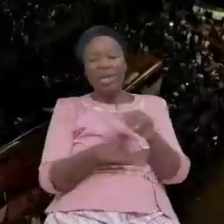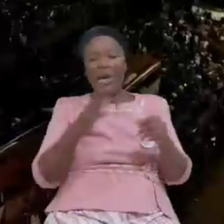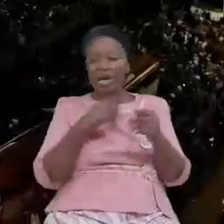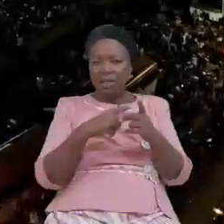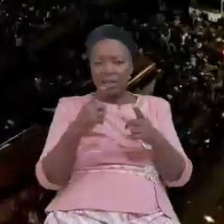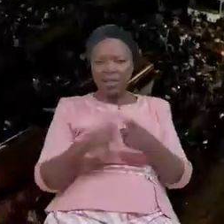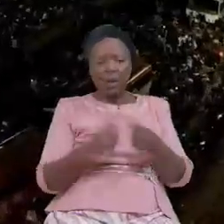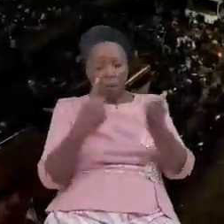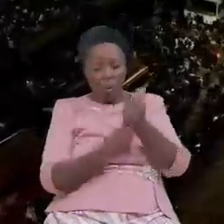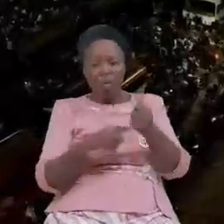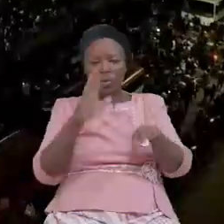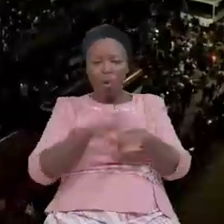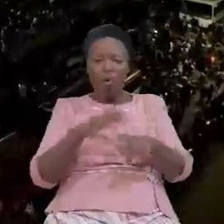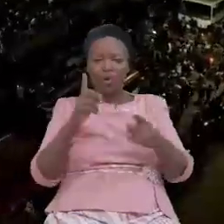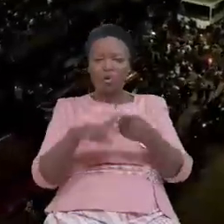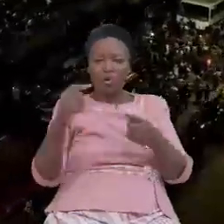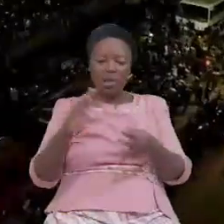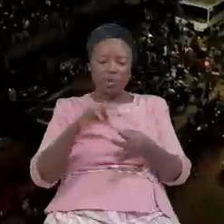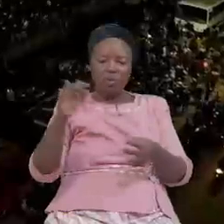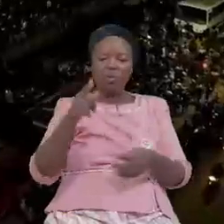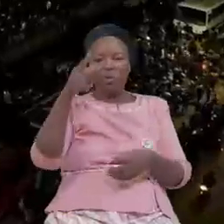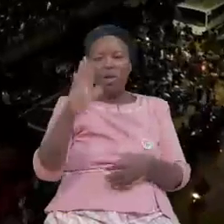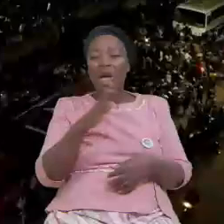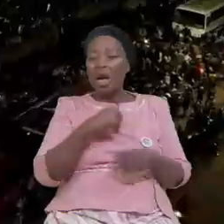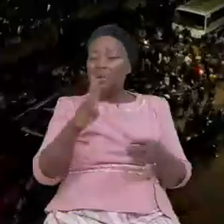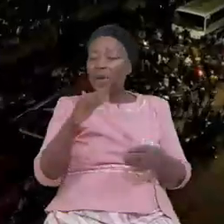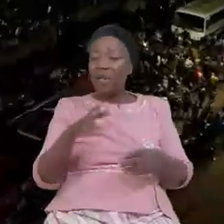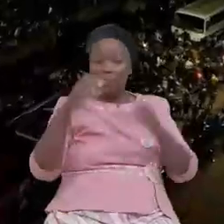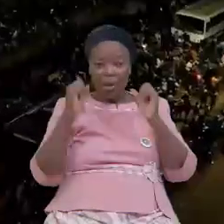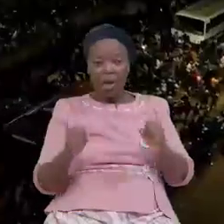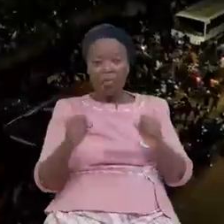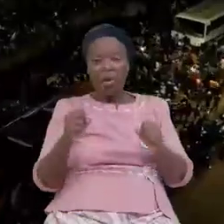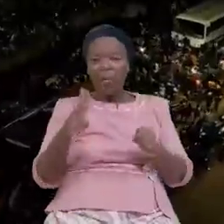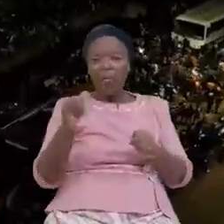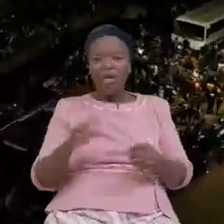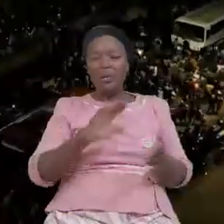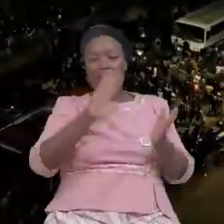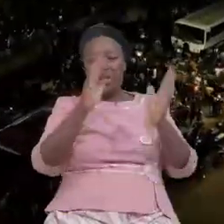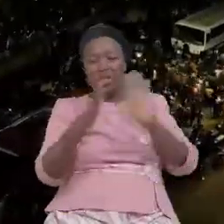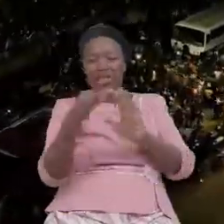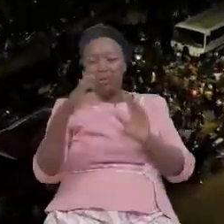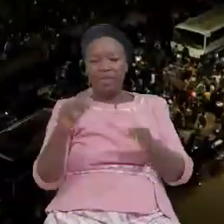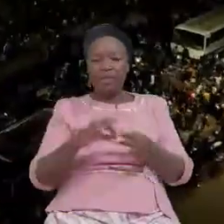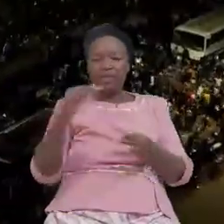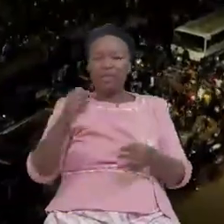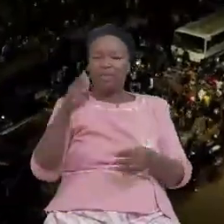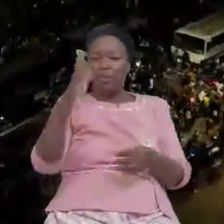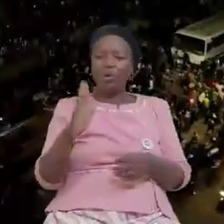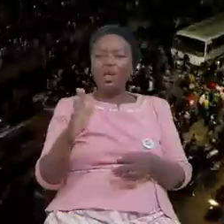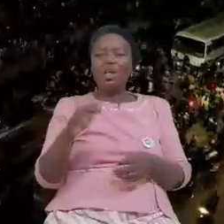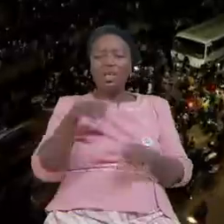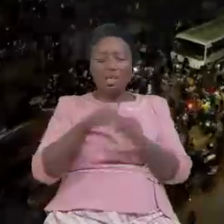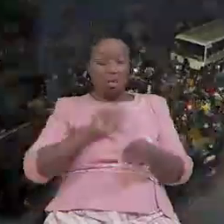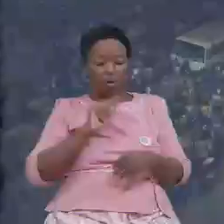hold on to the Spirit of God. And by the power, by the presence of the Spirit of God in us,